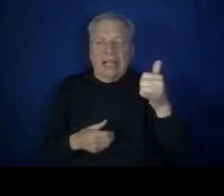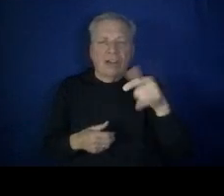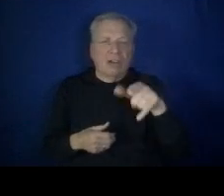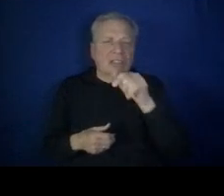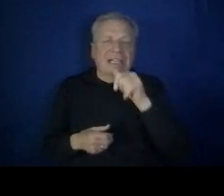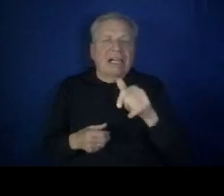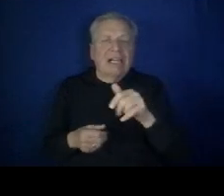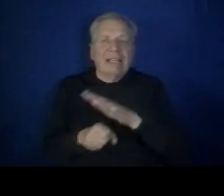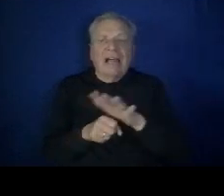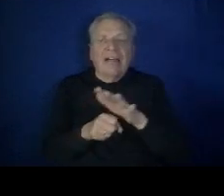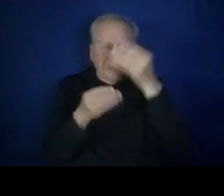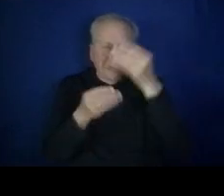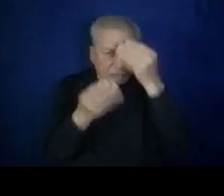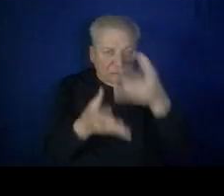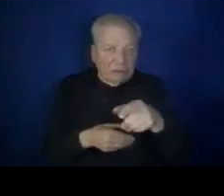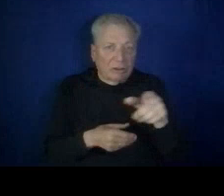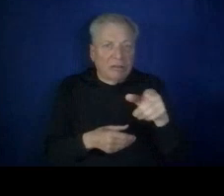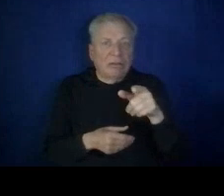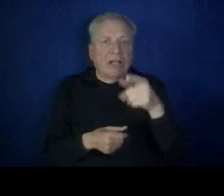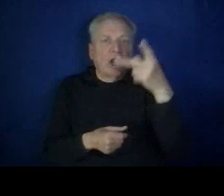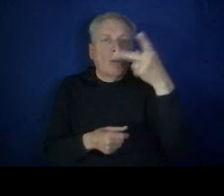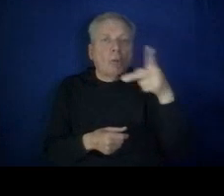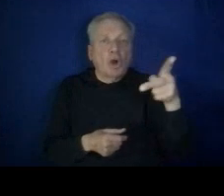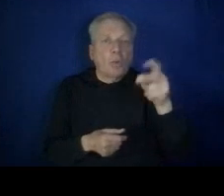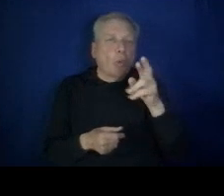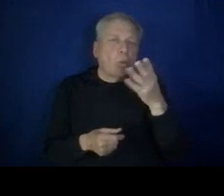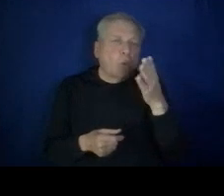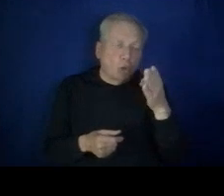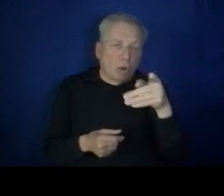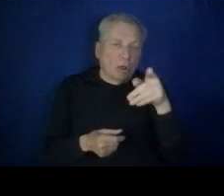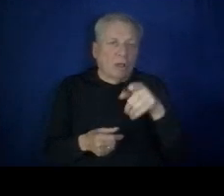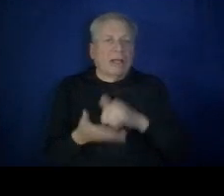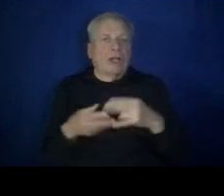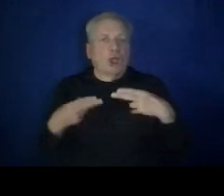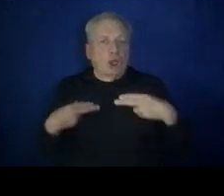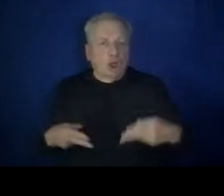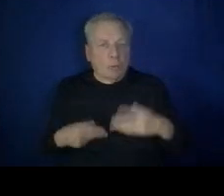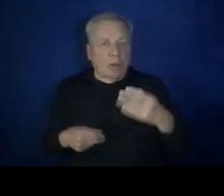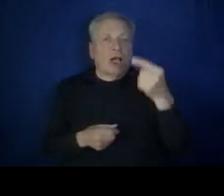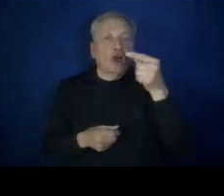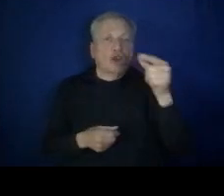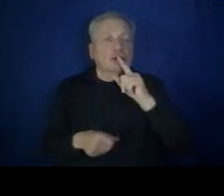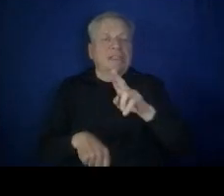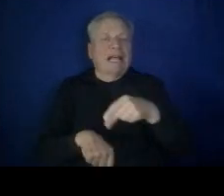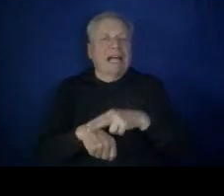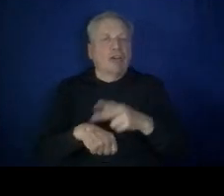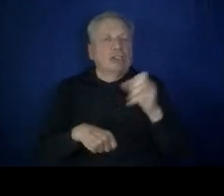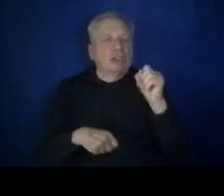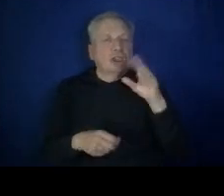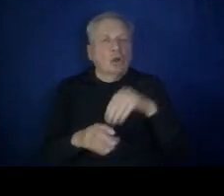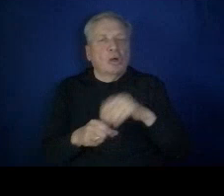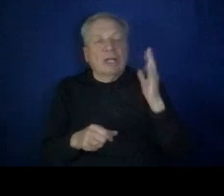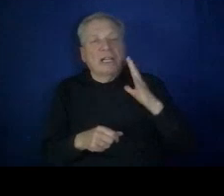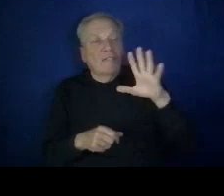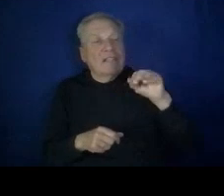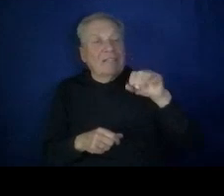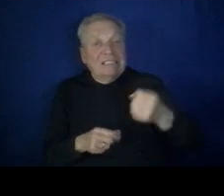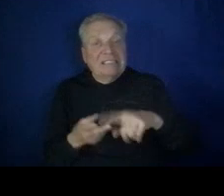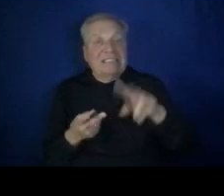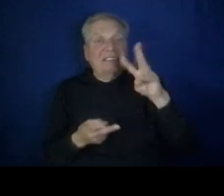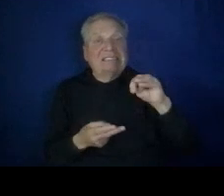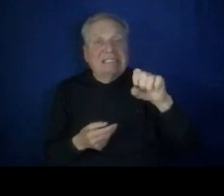causes. The purple or blue is human caused, and the green is natural. So again, in the 50s and the 60s,